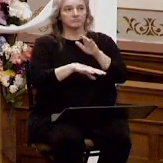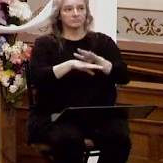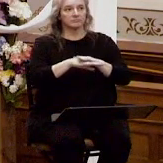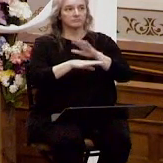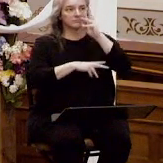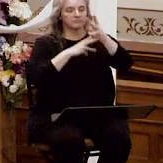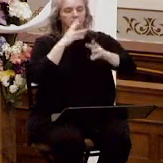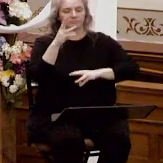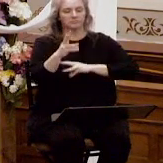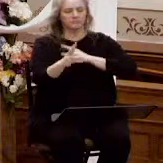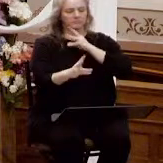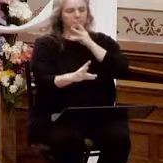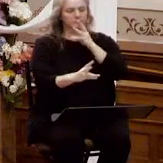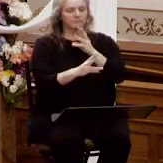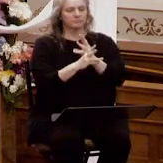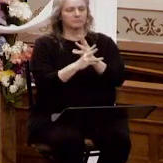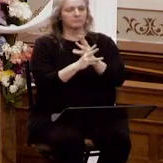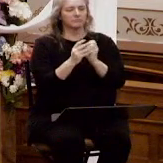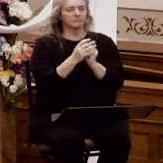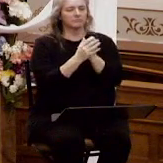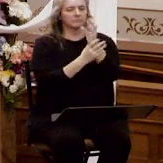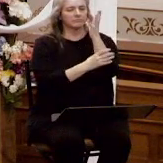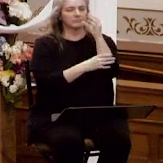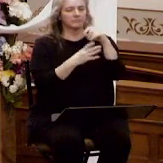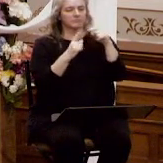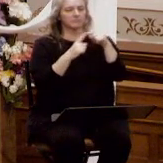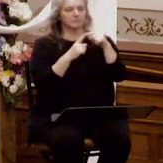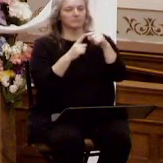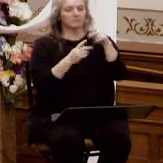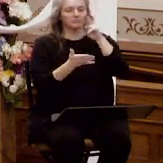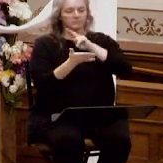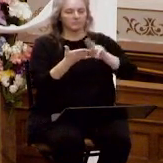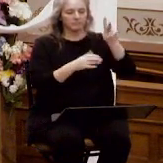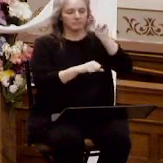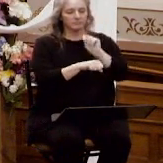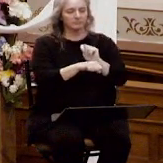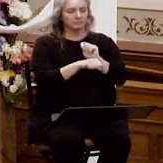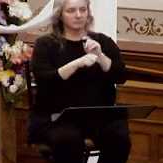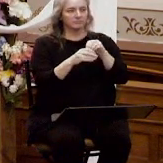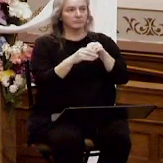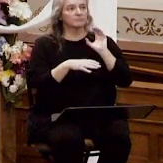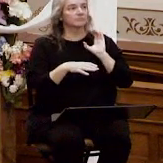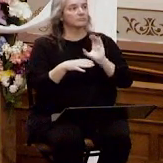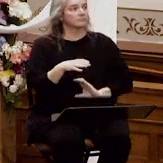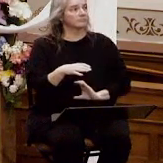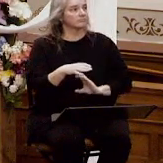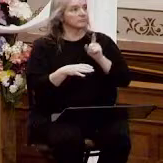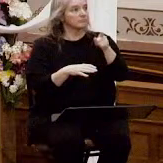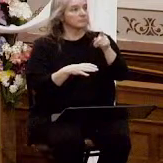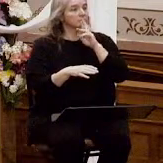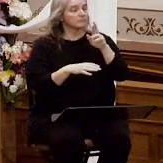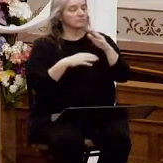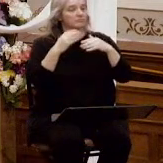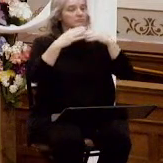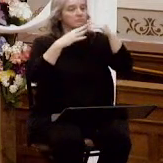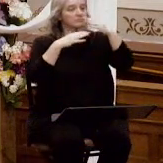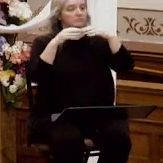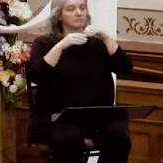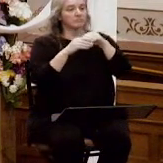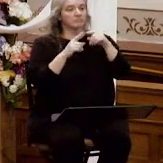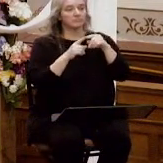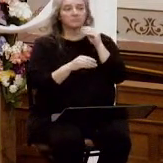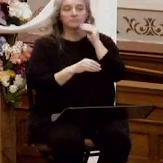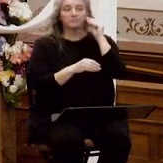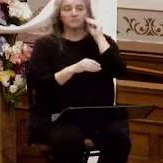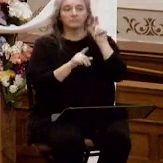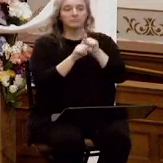joined together and grows into a holy temple in Christ. You are also built into the structure as a